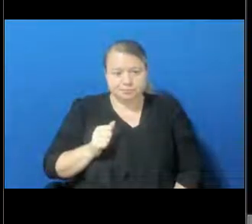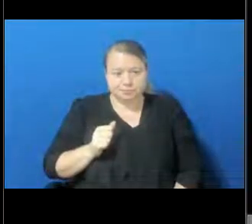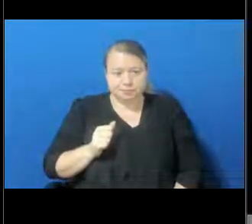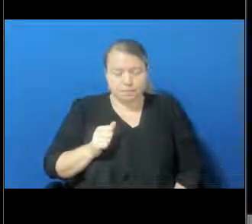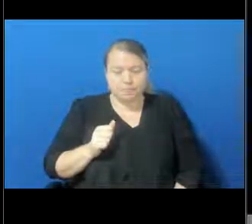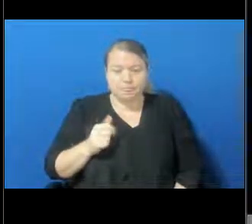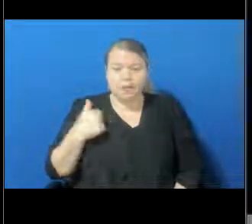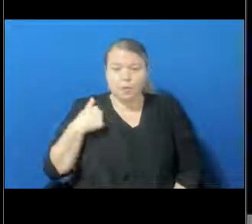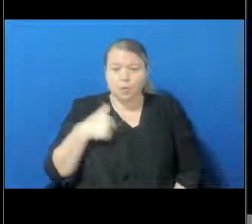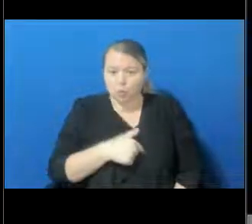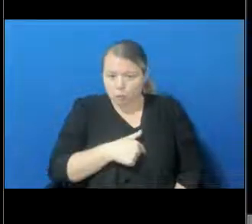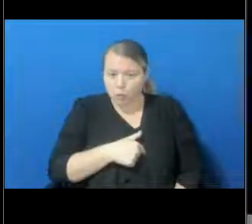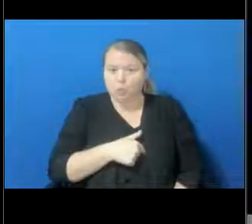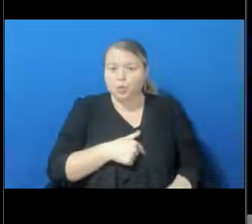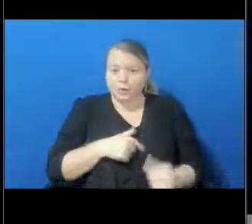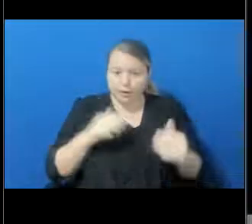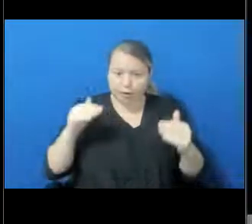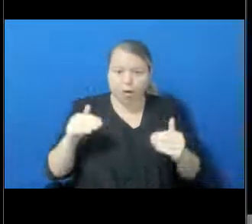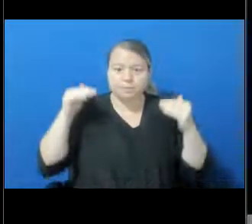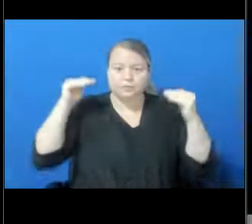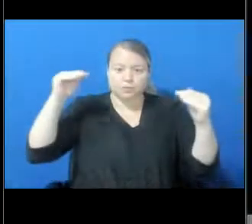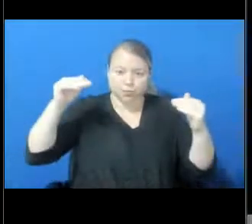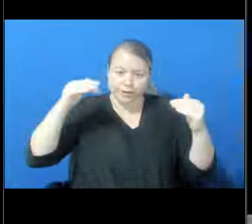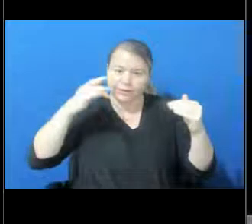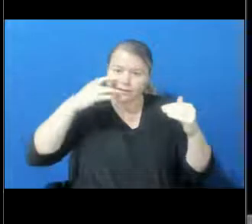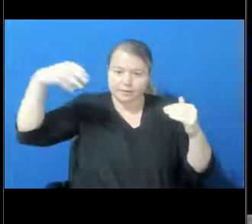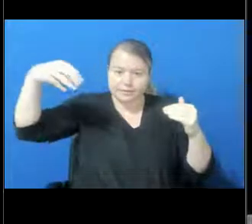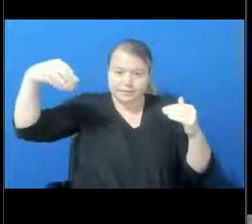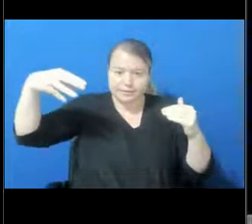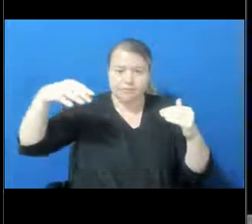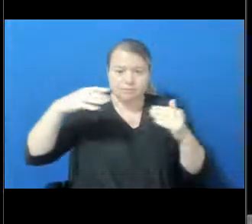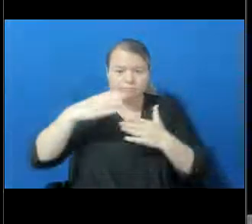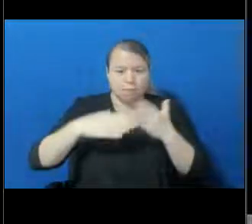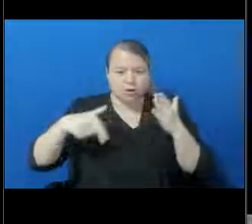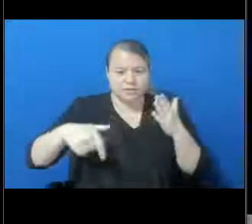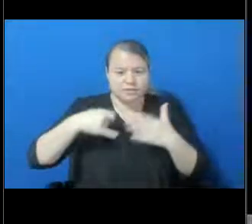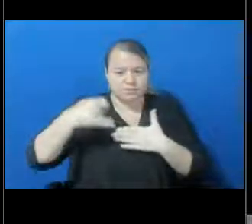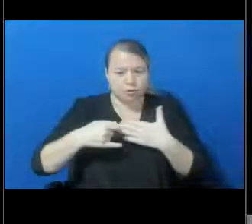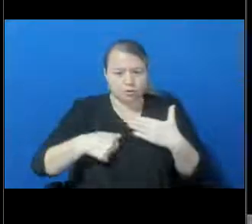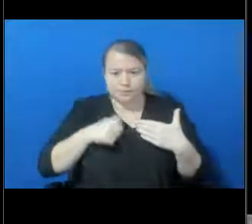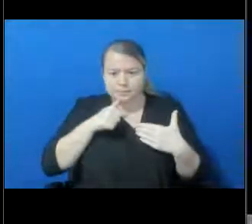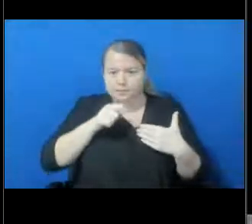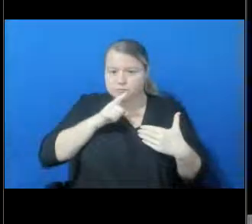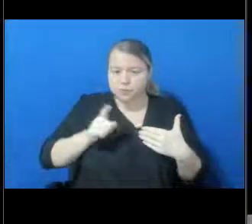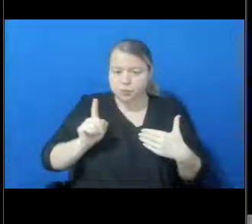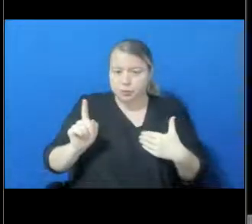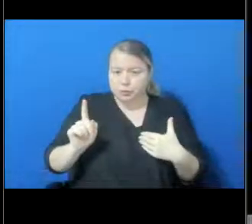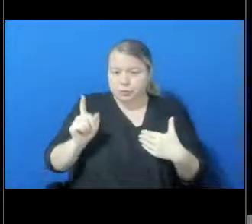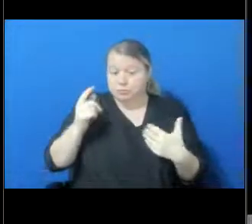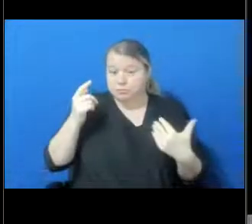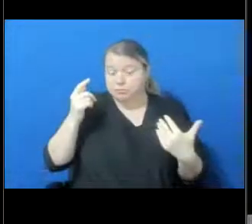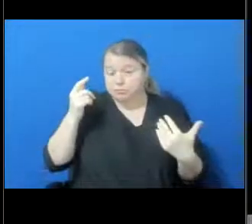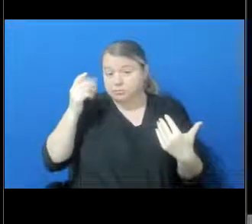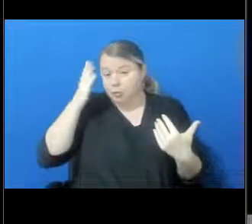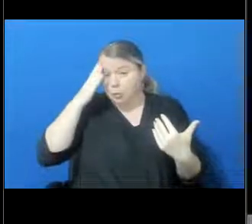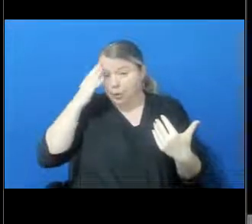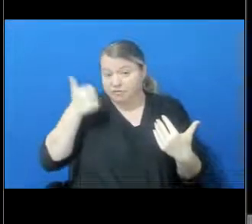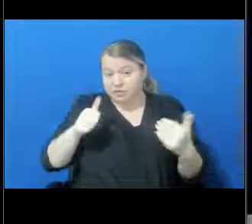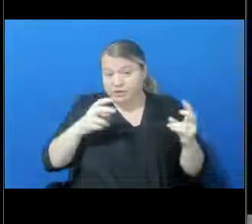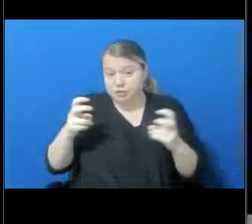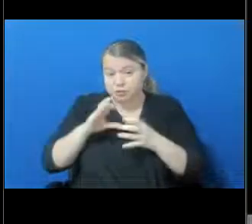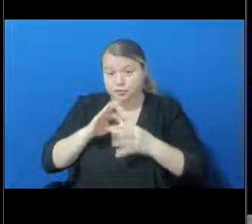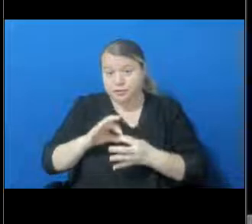upgrading that signal as part of this project, and I'm not aware of any issues related